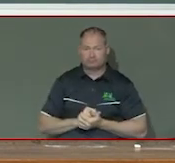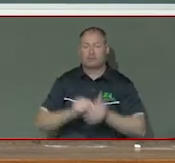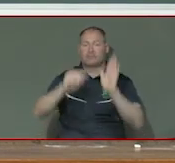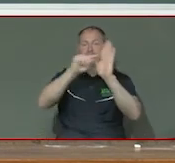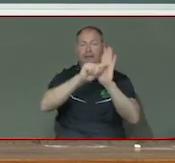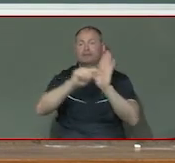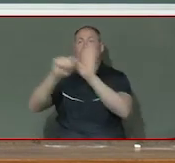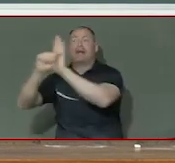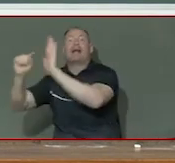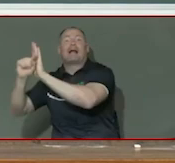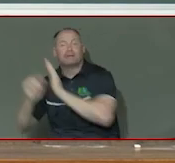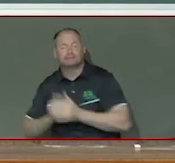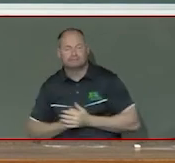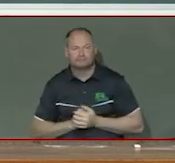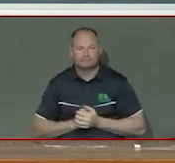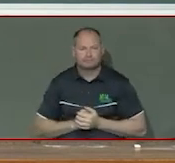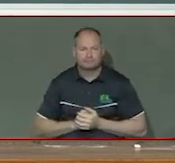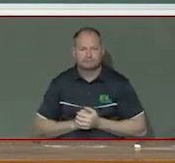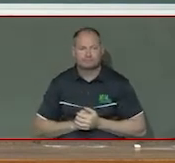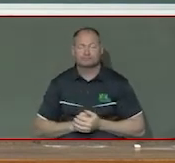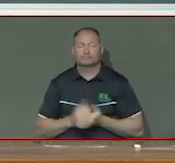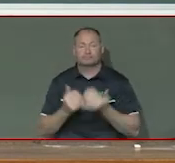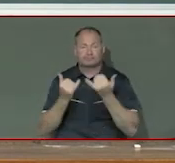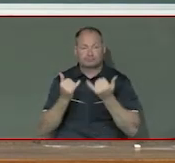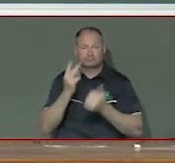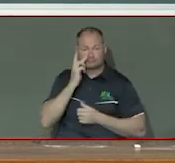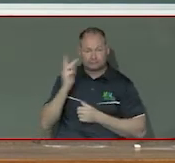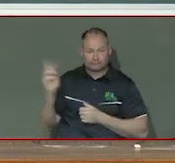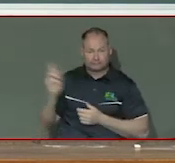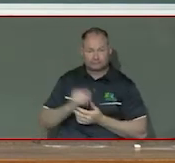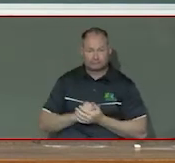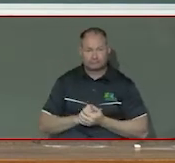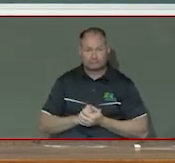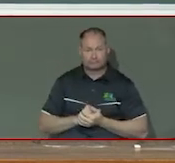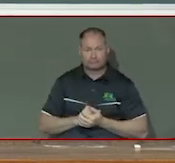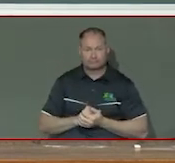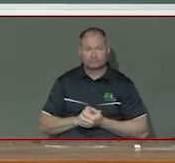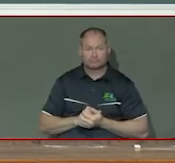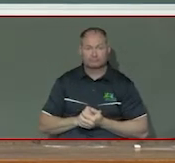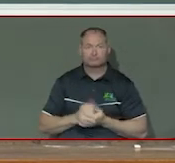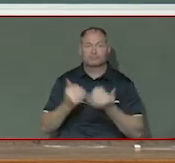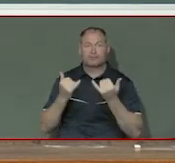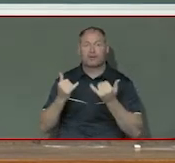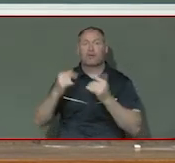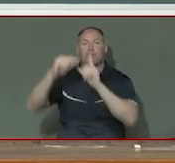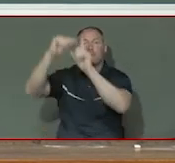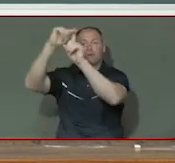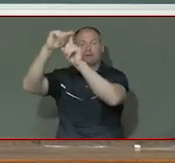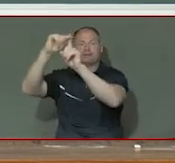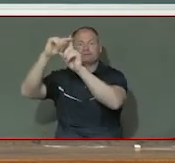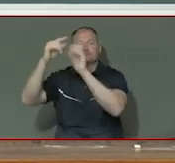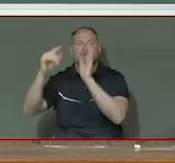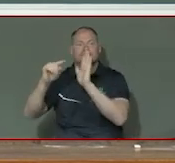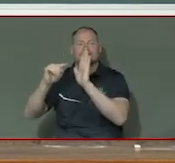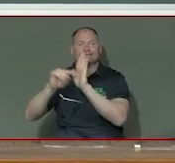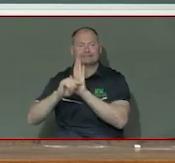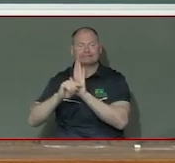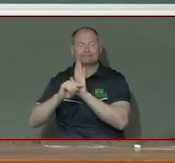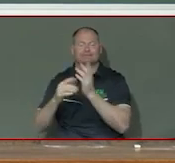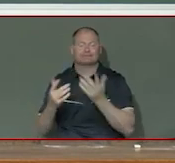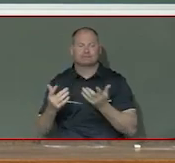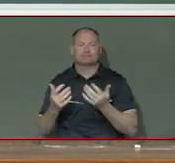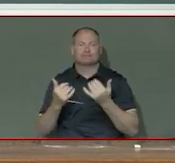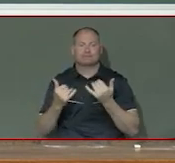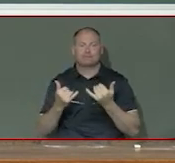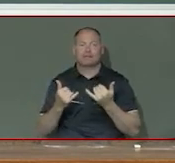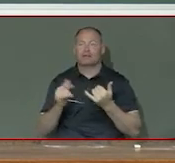People, this here, 90 degrees minus A is there, and plus negative times a negative is plus. Now it's equal